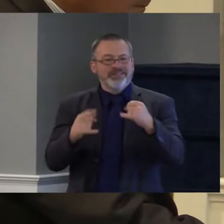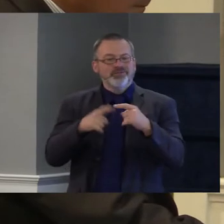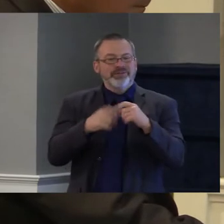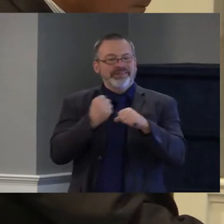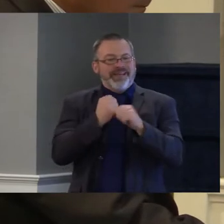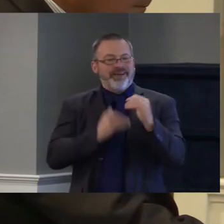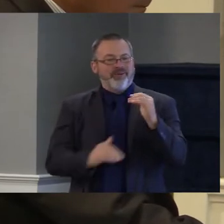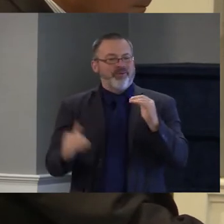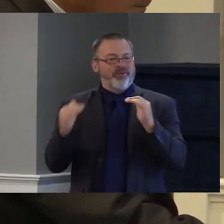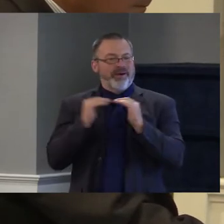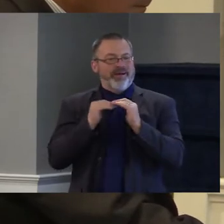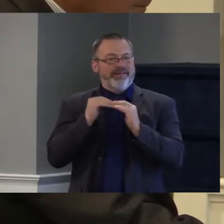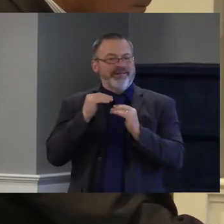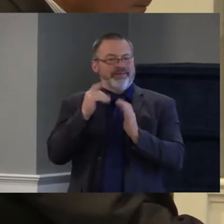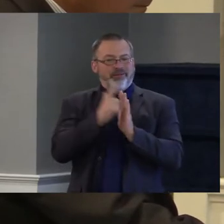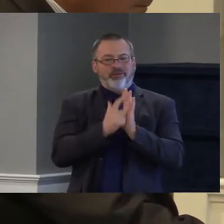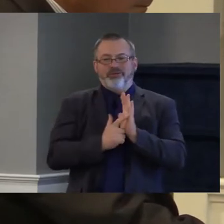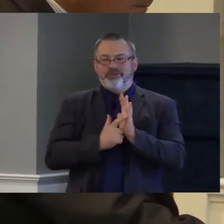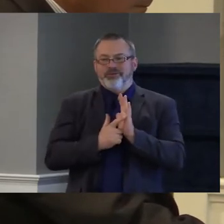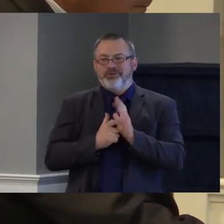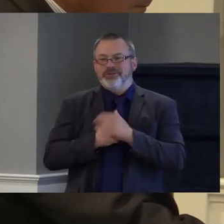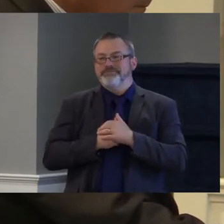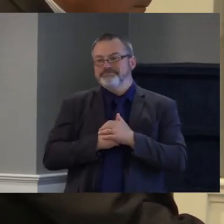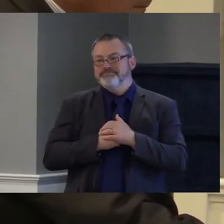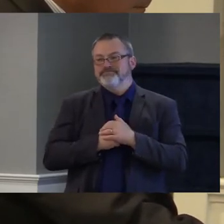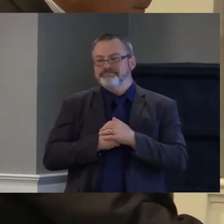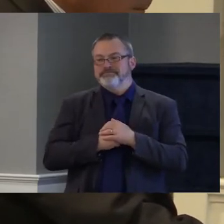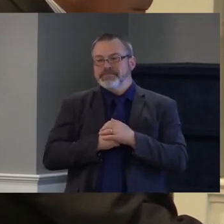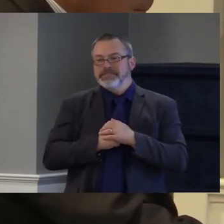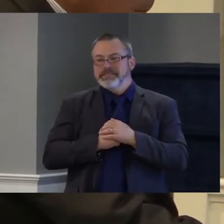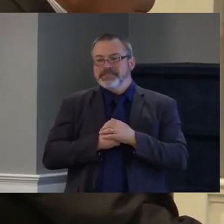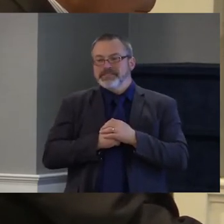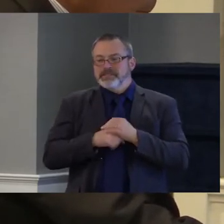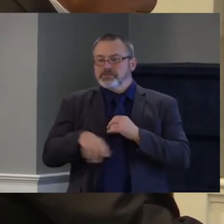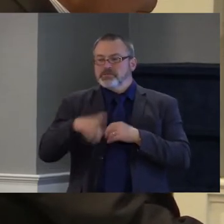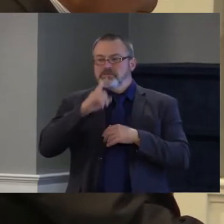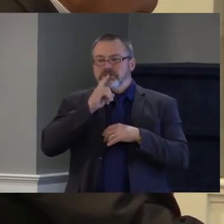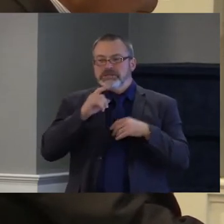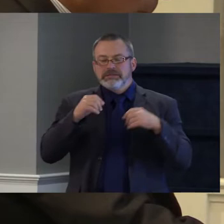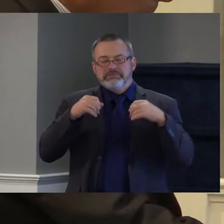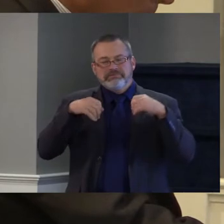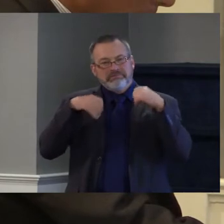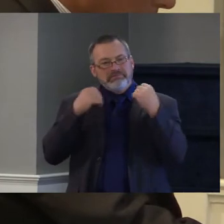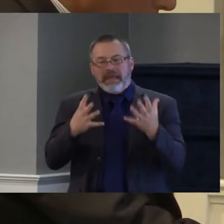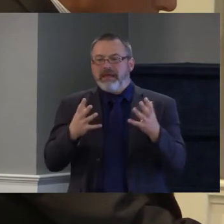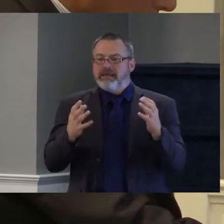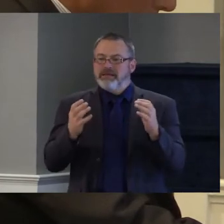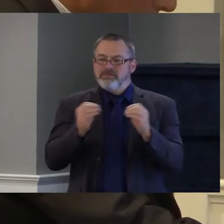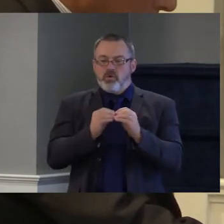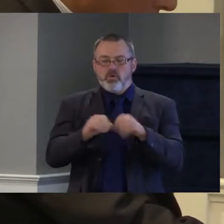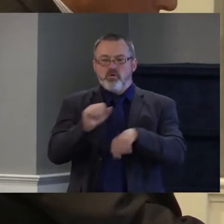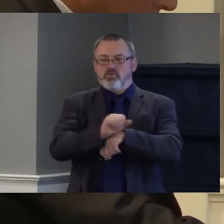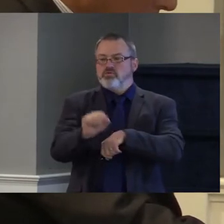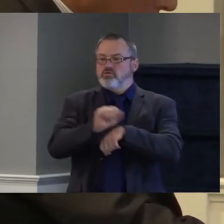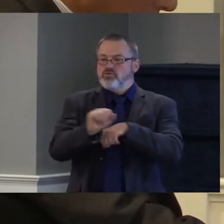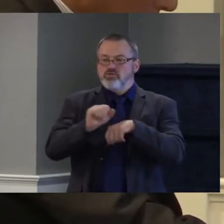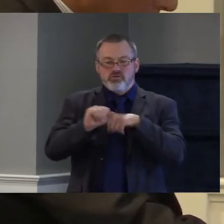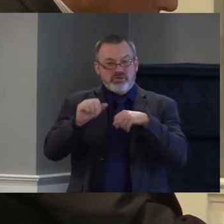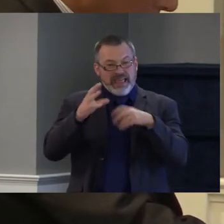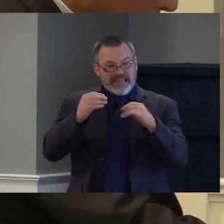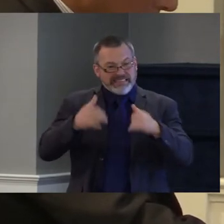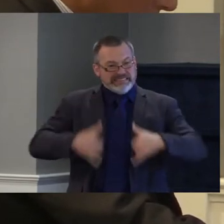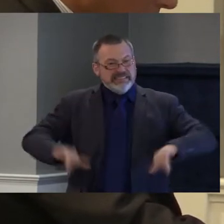implementation of important disability rights laws, people with disabilities were routinely discriminated against in all areas of